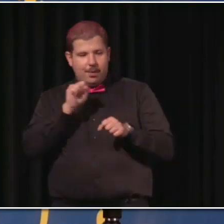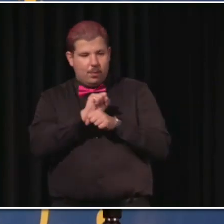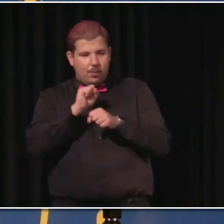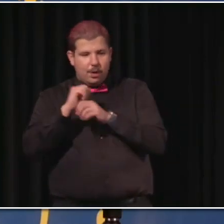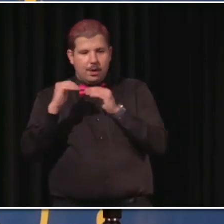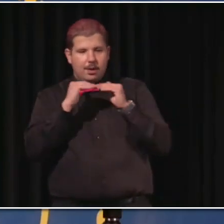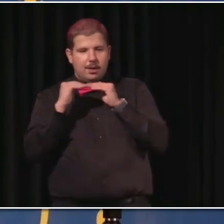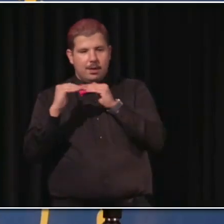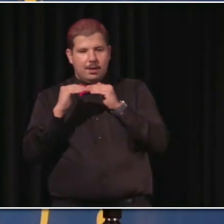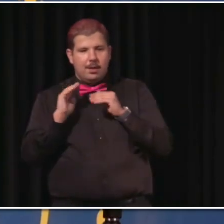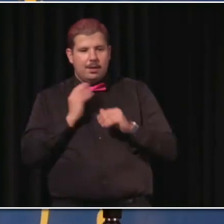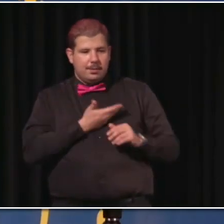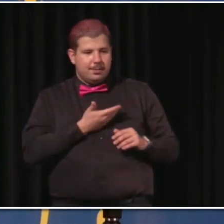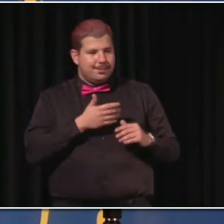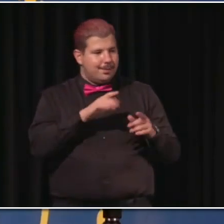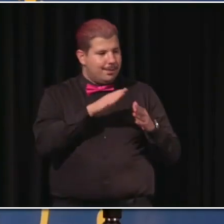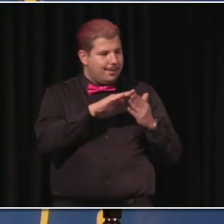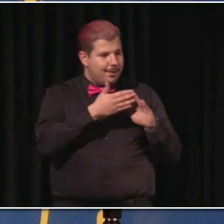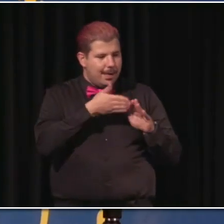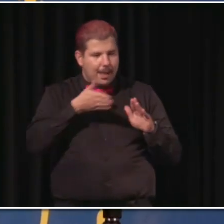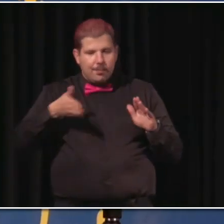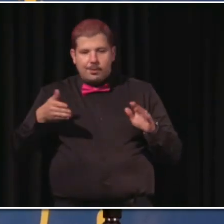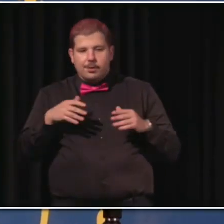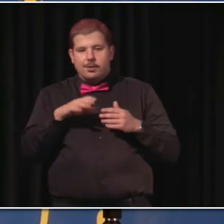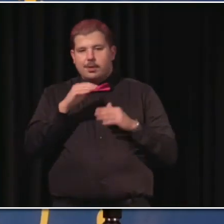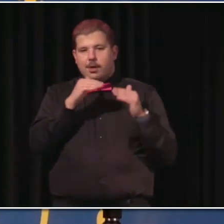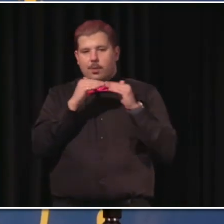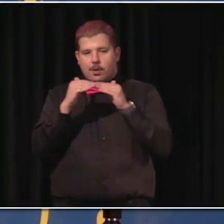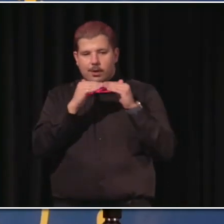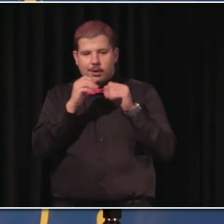our neighbors, our coworkers, people we love.